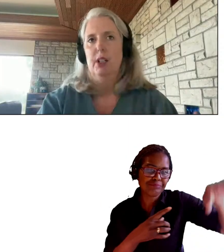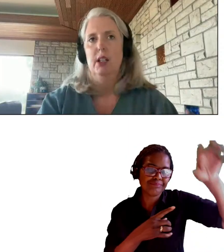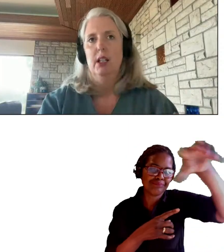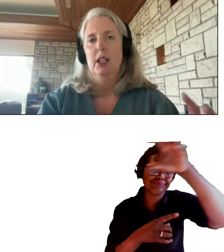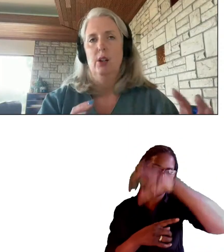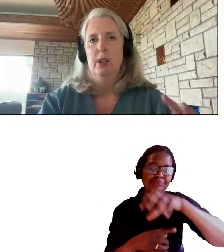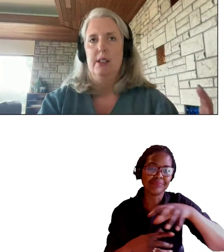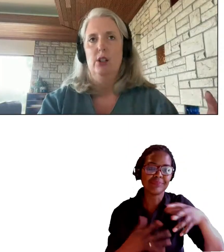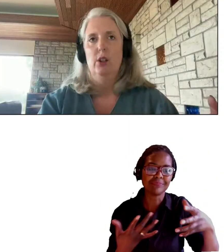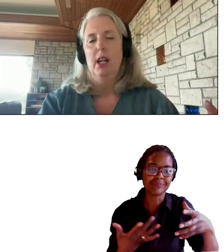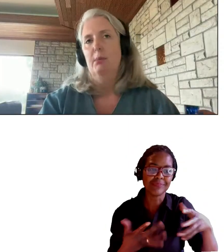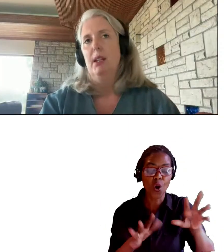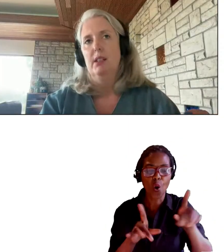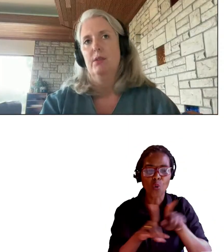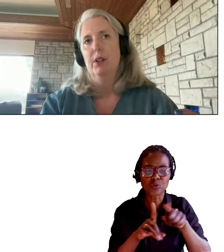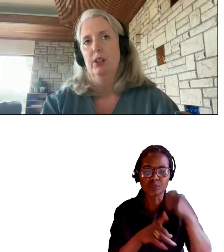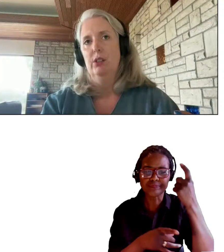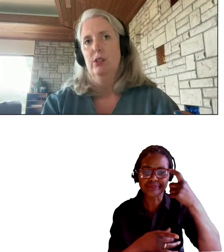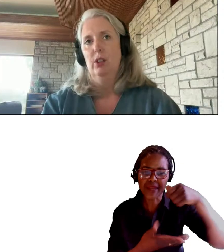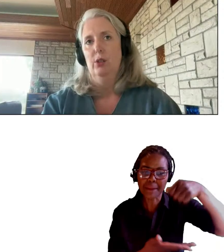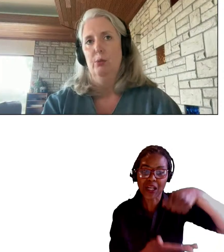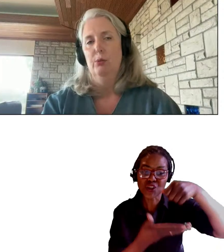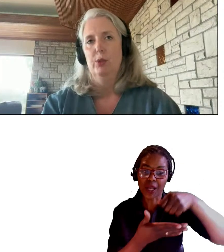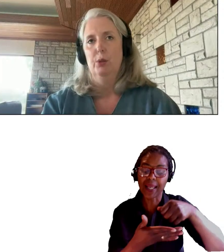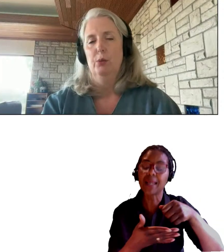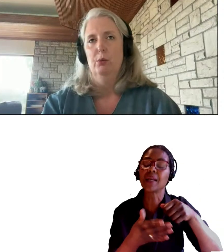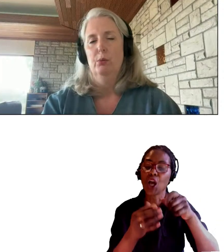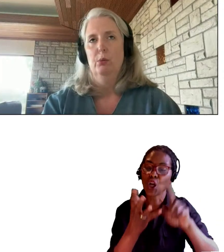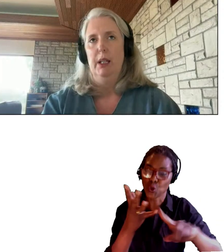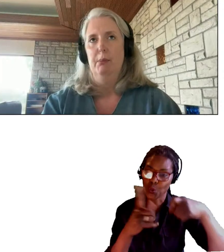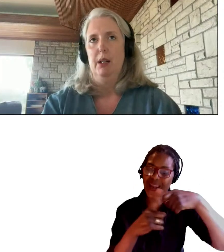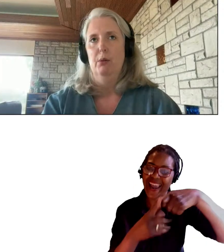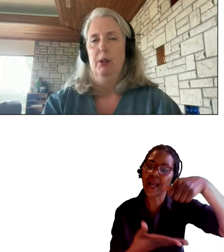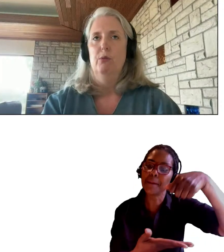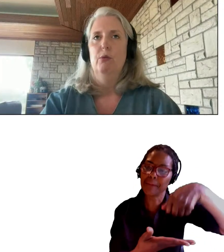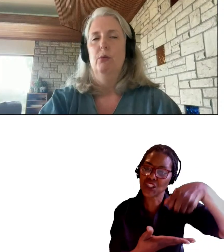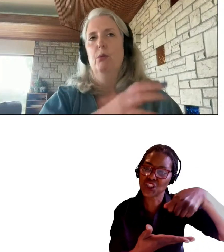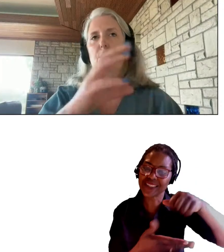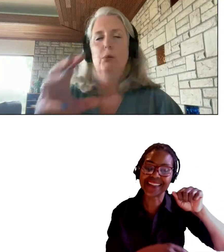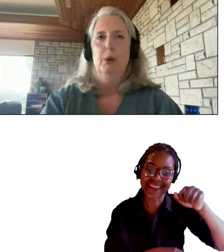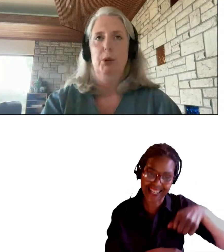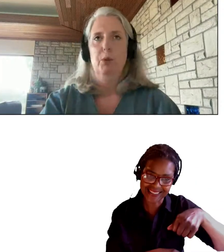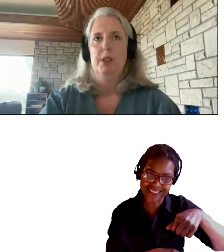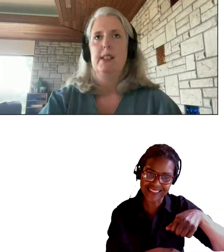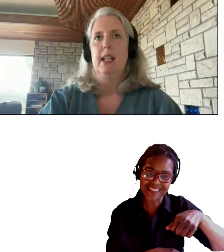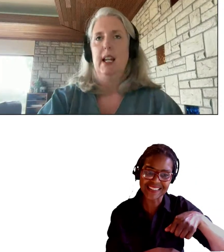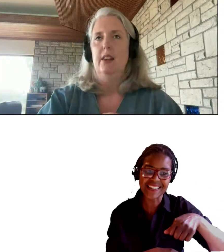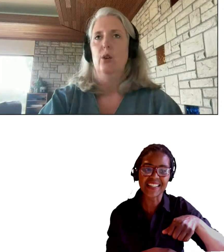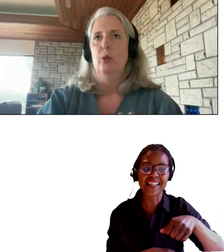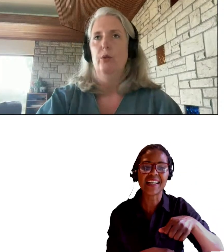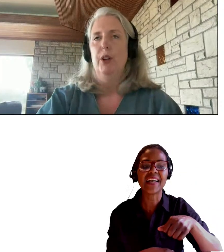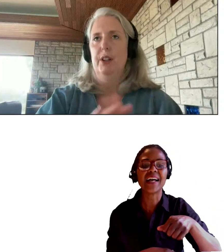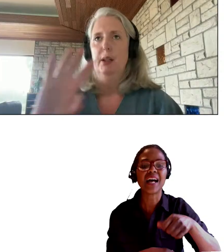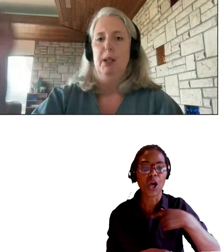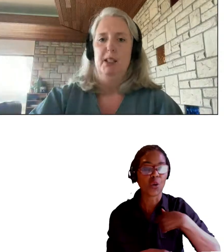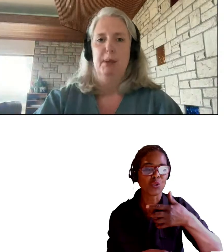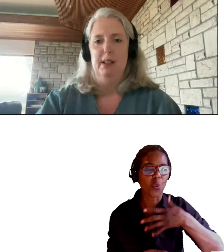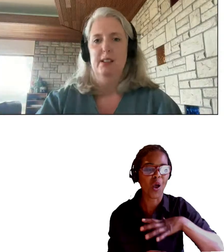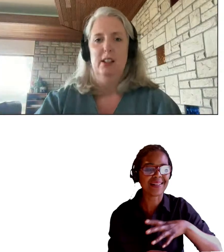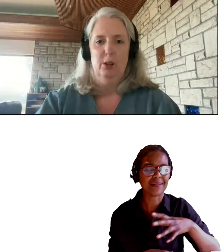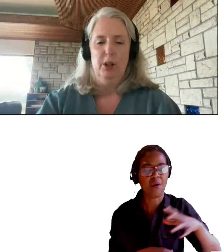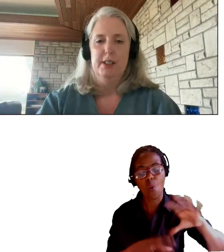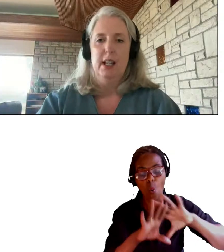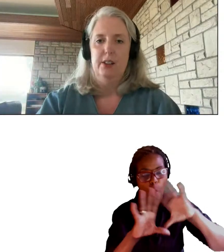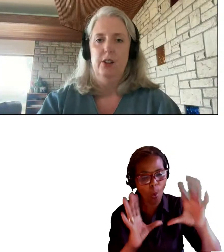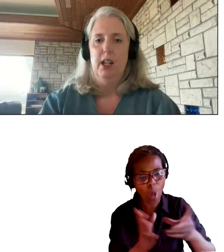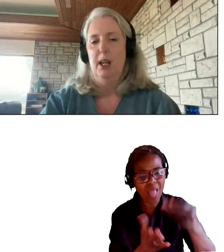of the budget, it is a UK-based fund, so we wouldn't want to see like the whole funding being